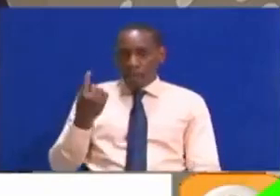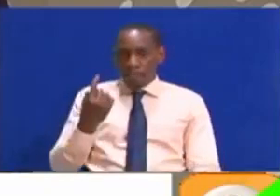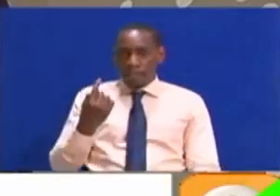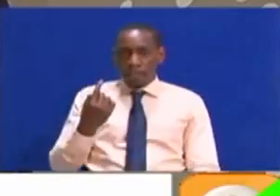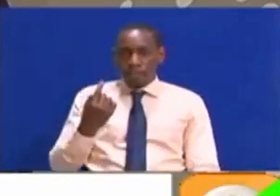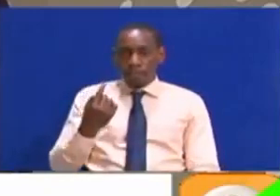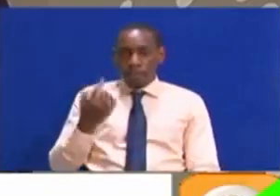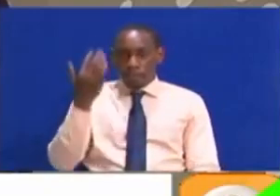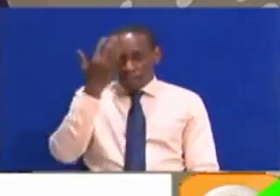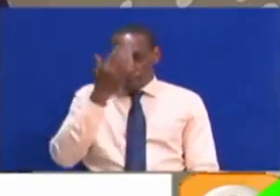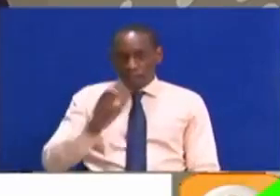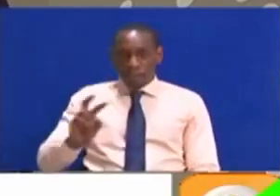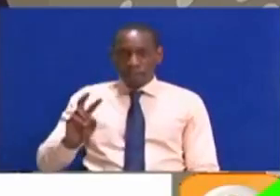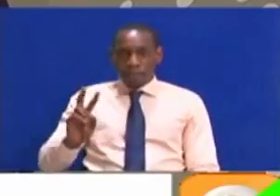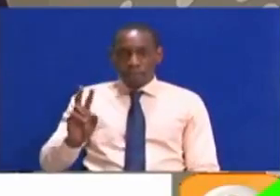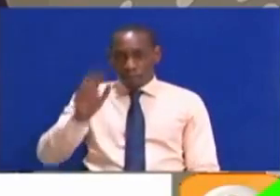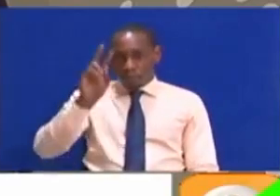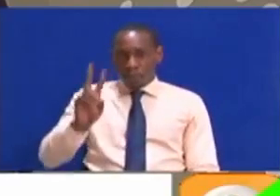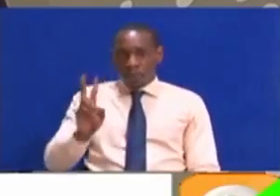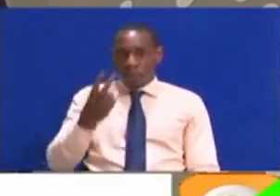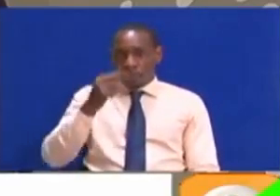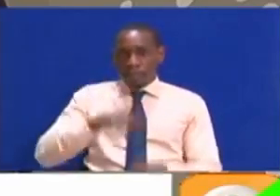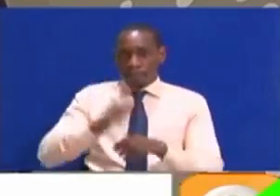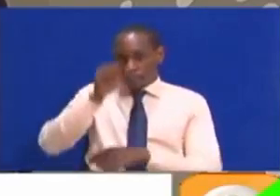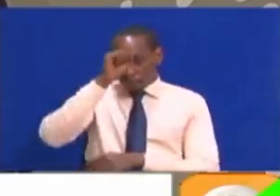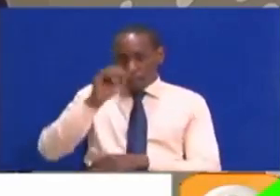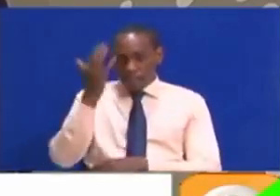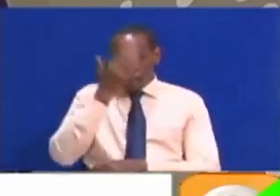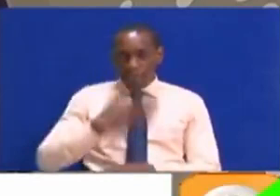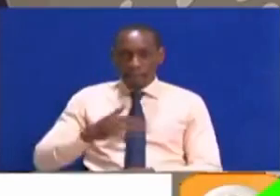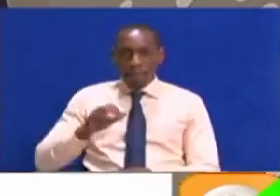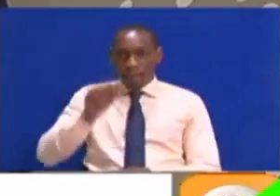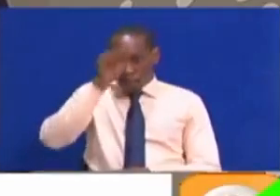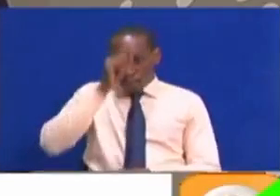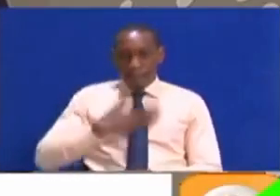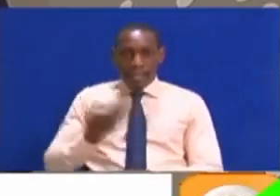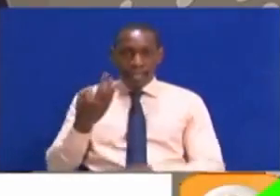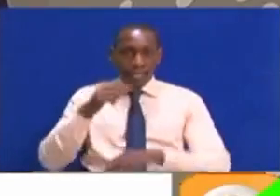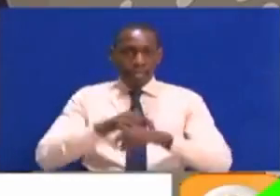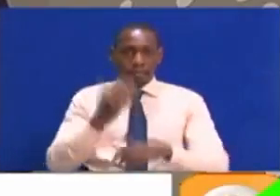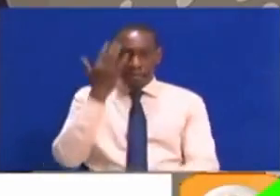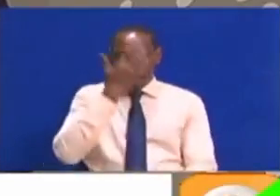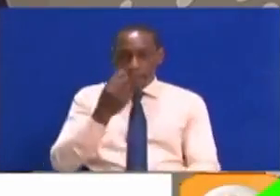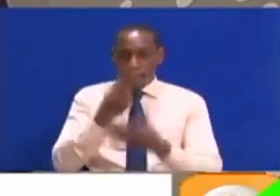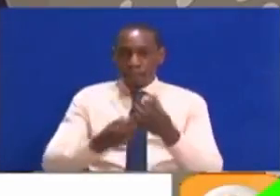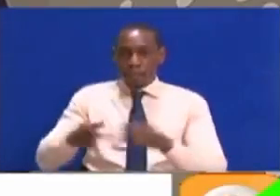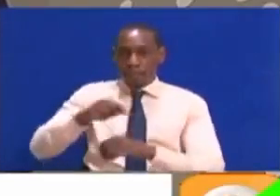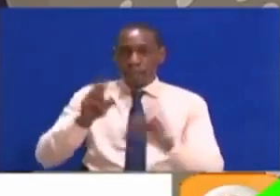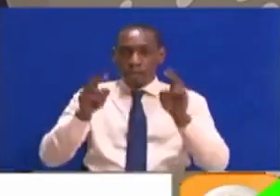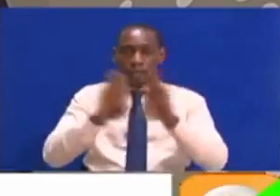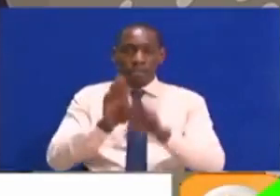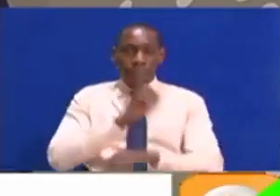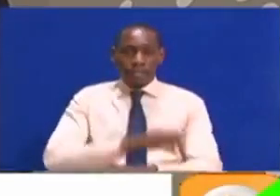on you. Fool me twice, shame on me. Fool me three times, shame on both of us," end of